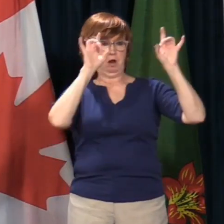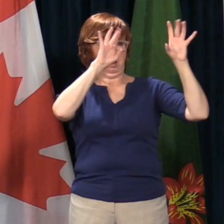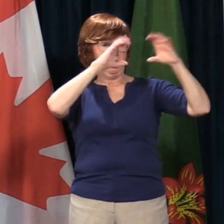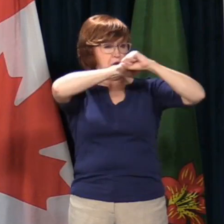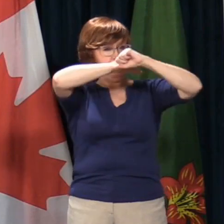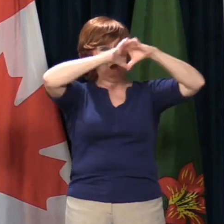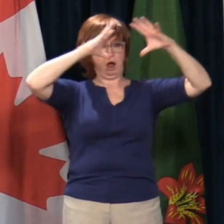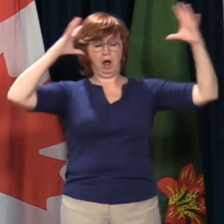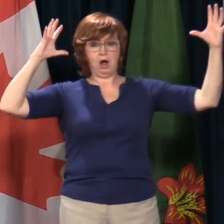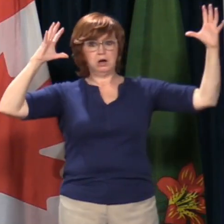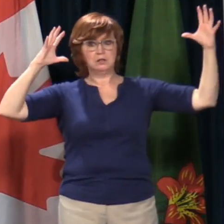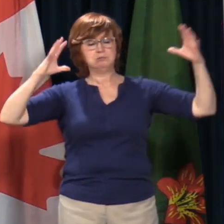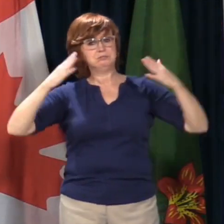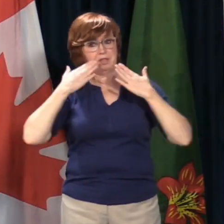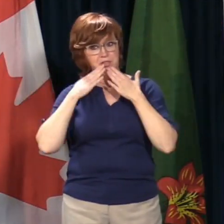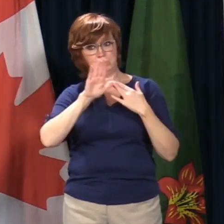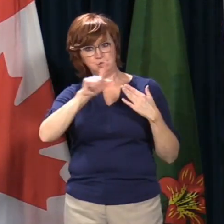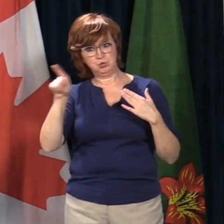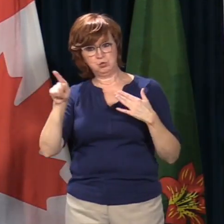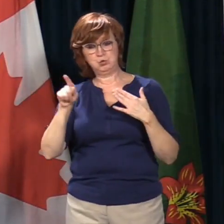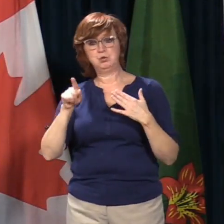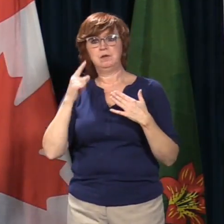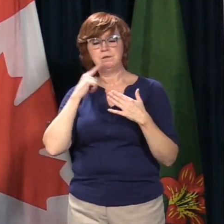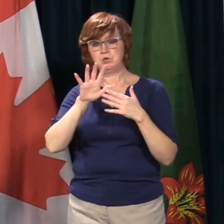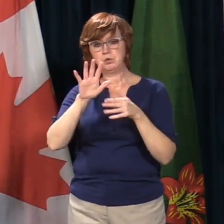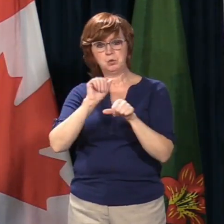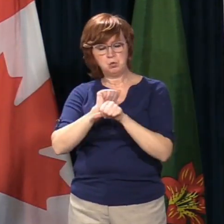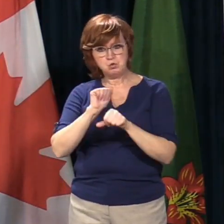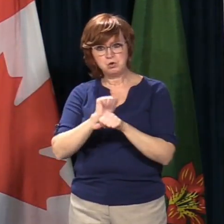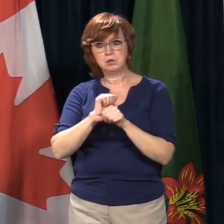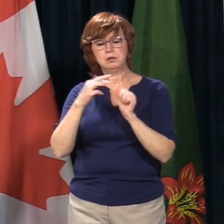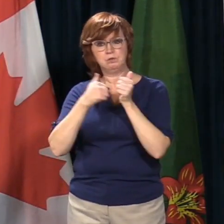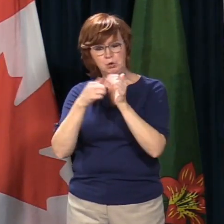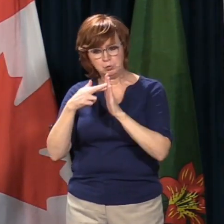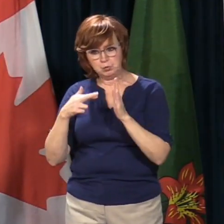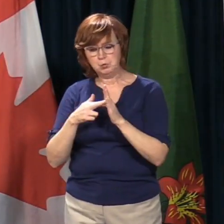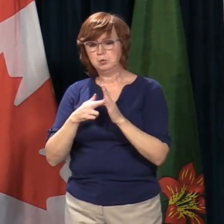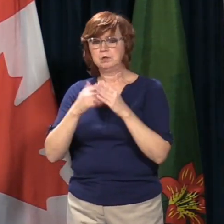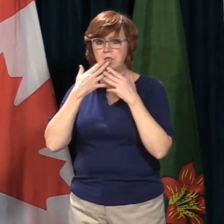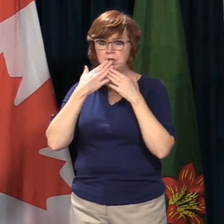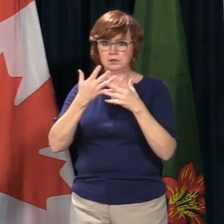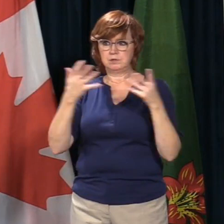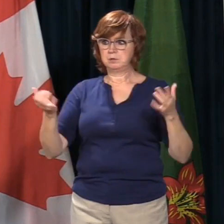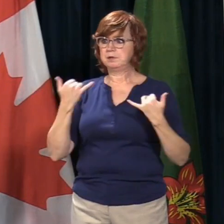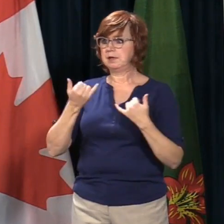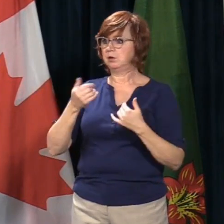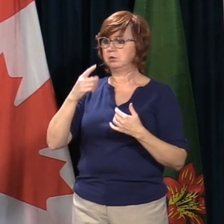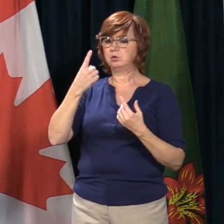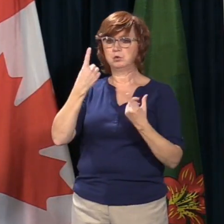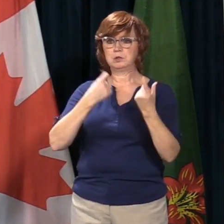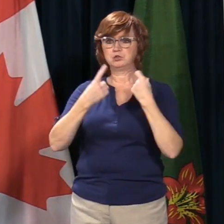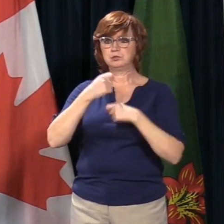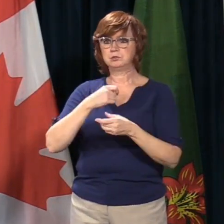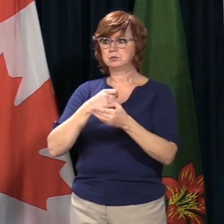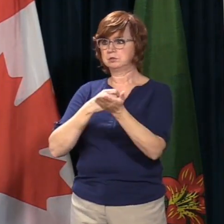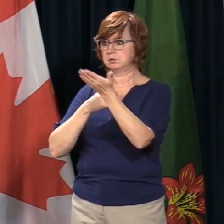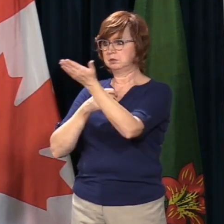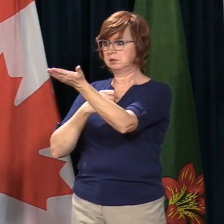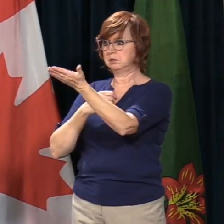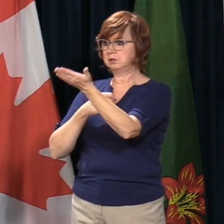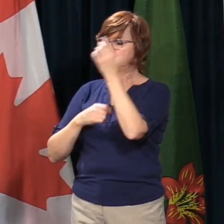sacrifice, and we thank you for your efforts. We'd be happy to take questions now. Great. We'll start with questions today in the room. Yeah,